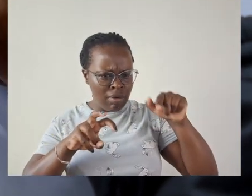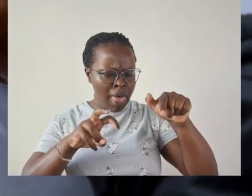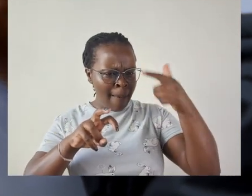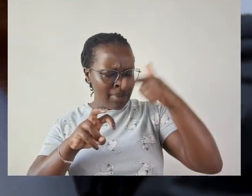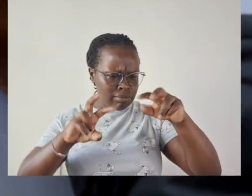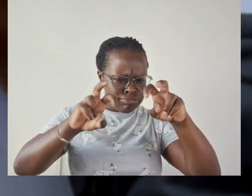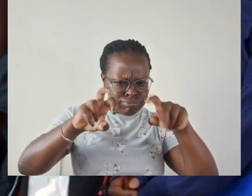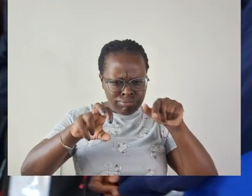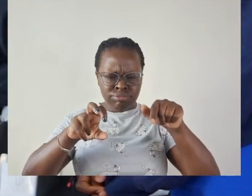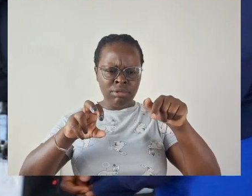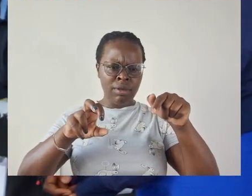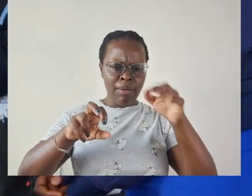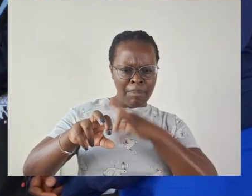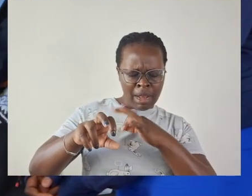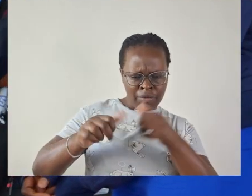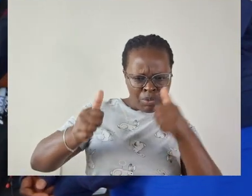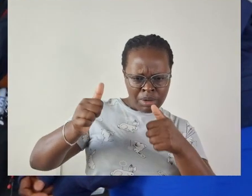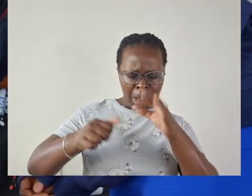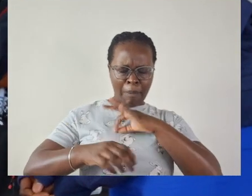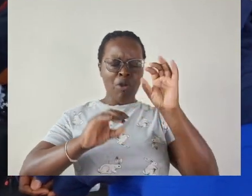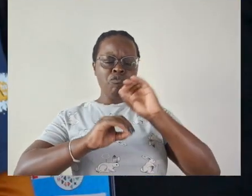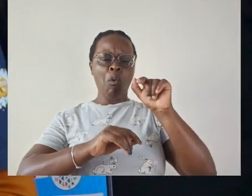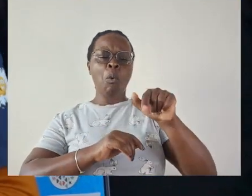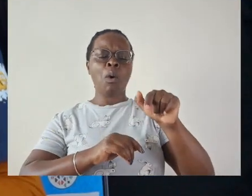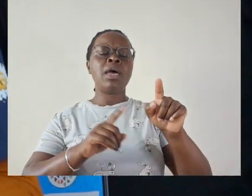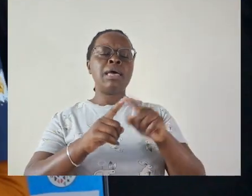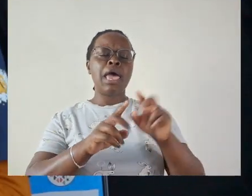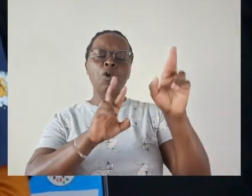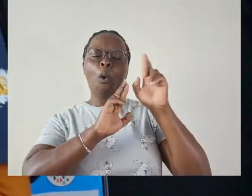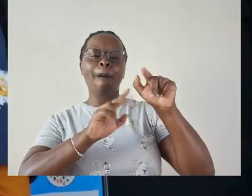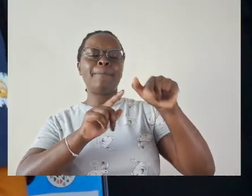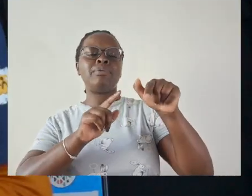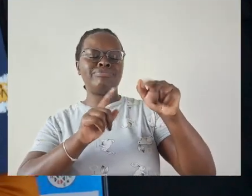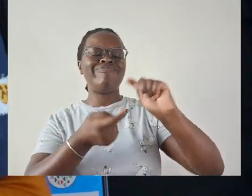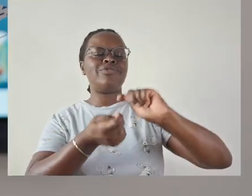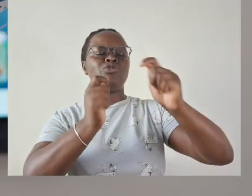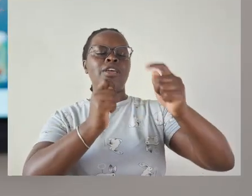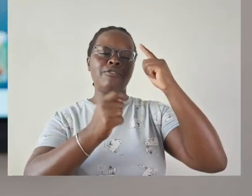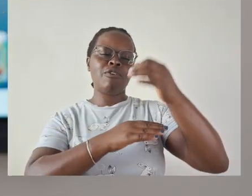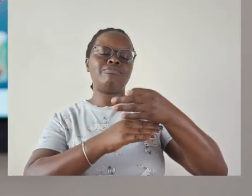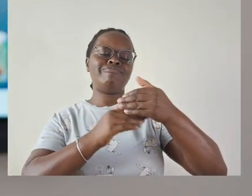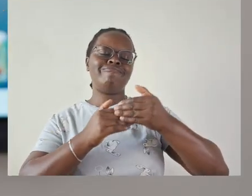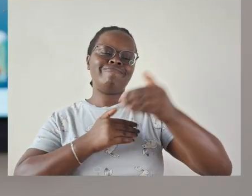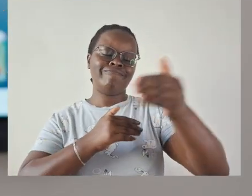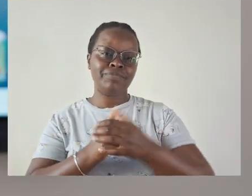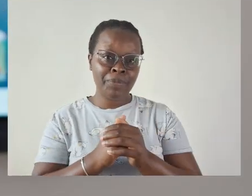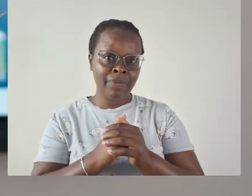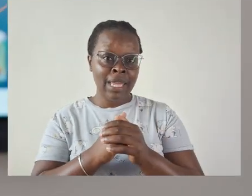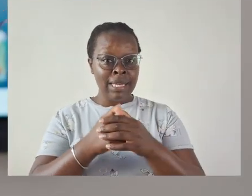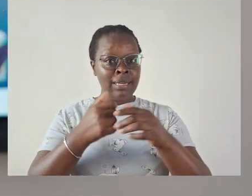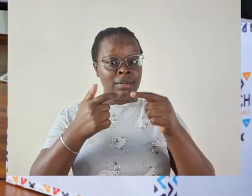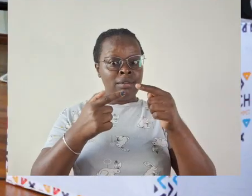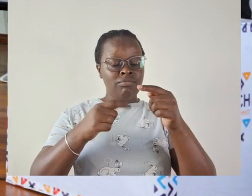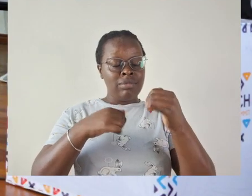missed opportunities in how EdTech is being rolled out in classrooms and homes across the country. In 6 dynamic policy